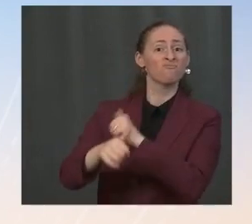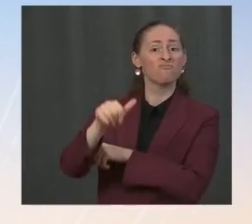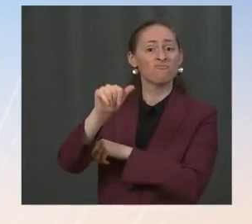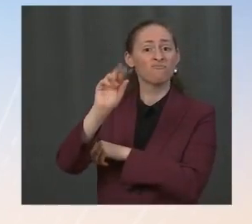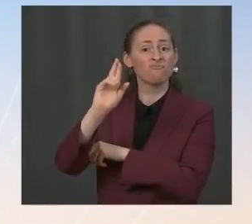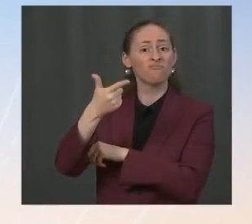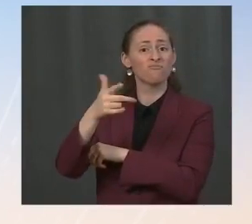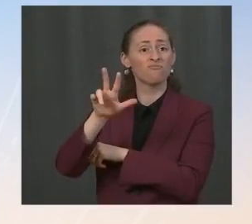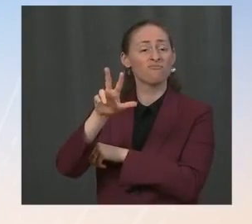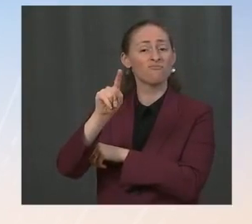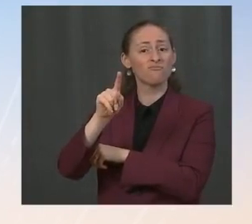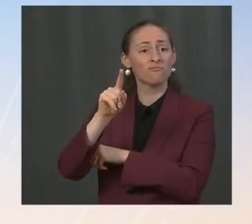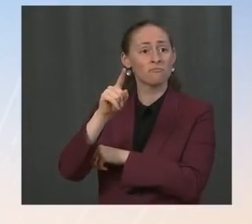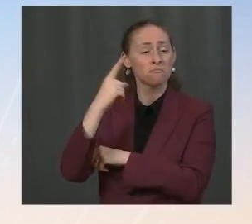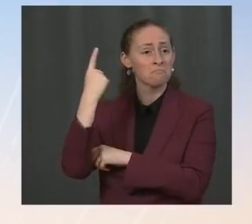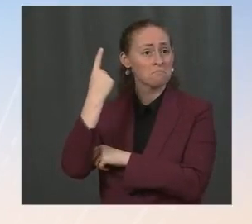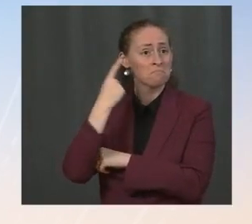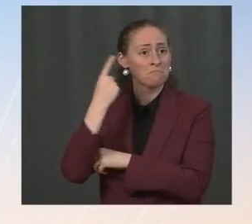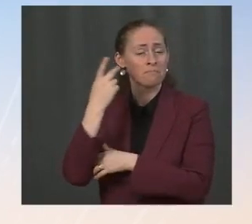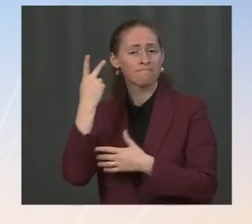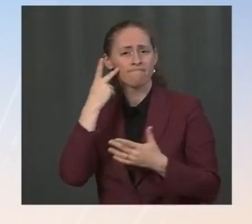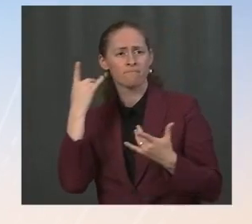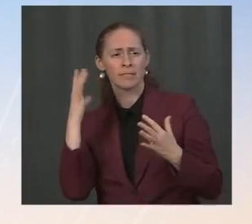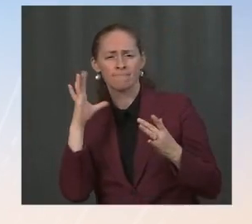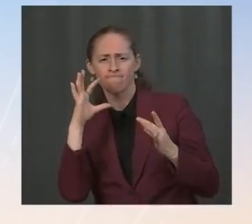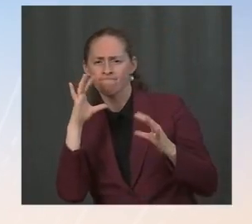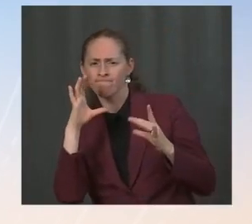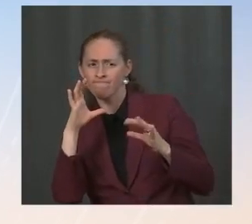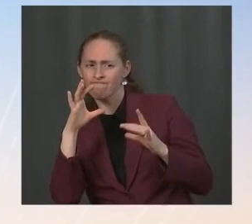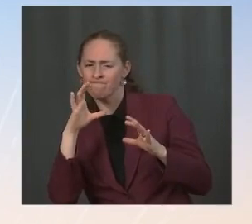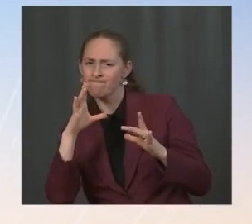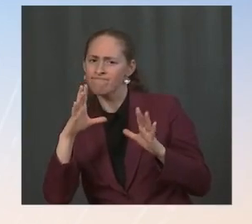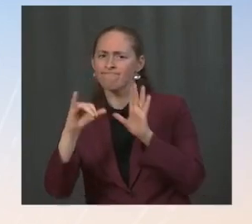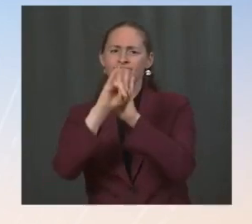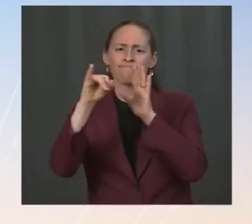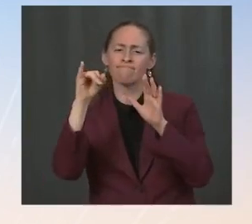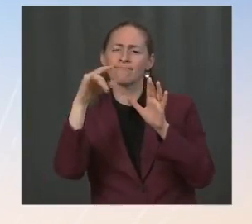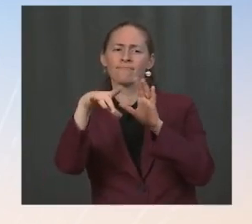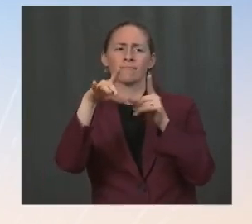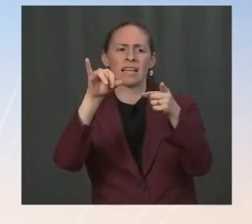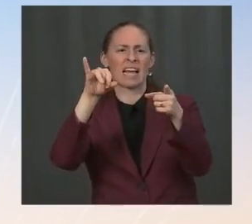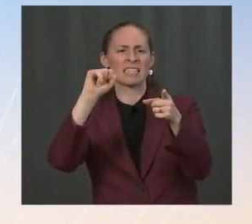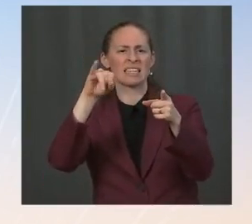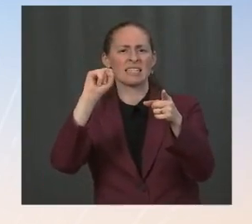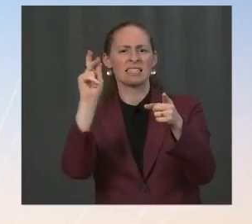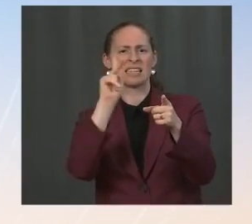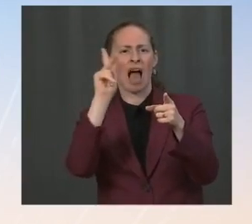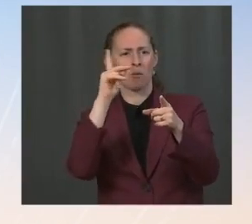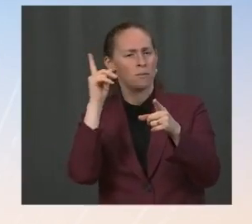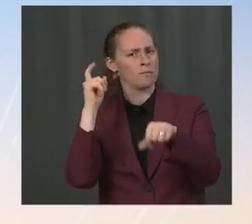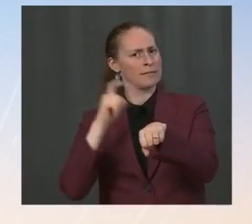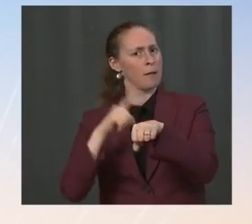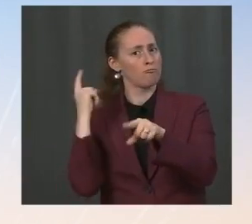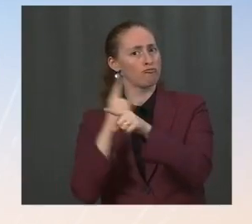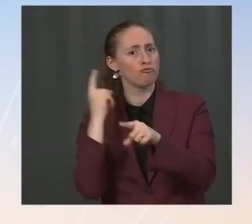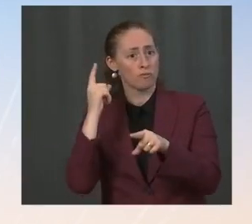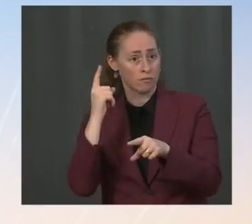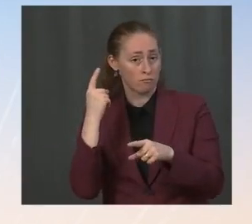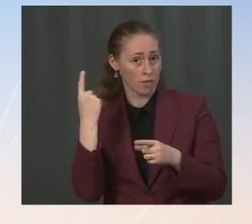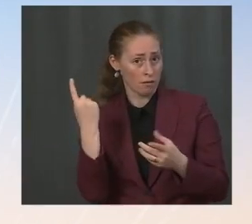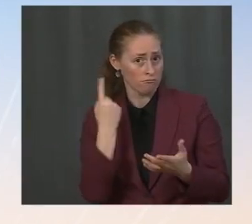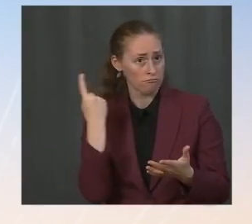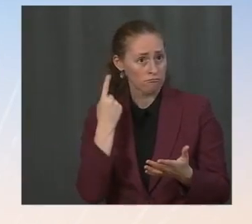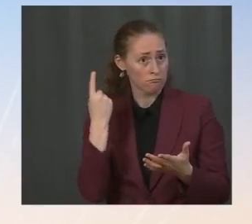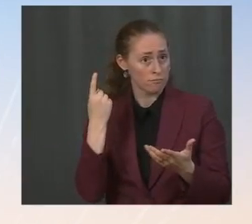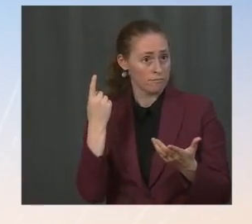about pursuing ISIS-K wherever, whenever he needs to. Is there any expectation that he'll need any additional